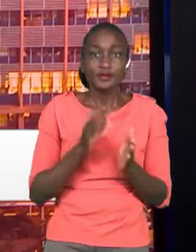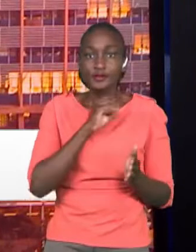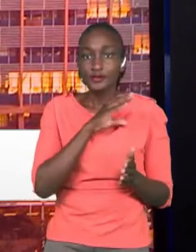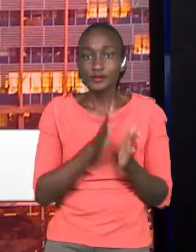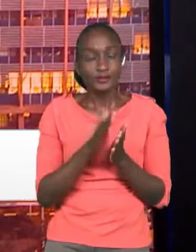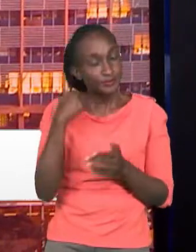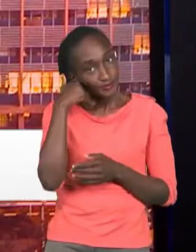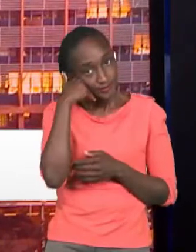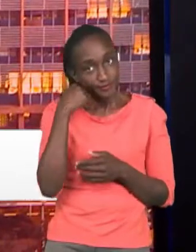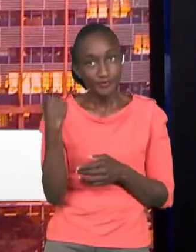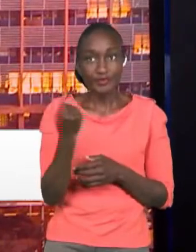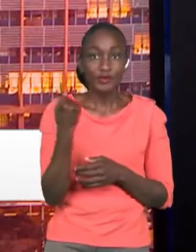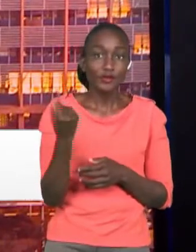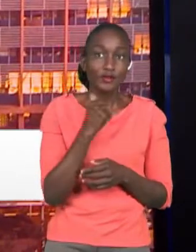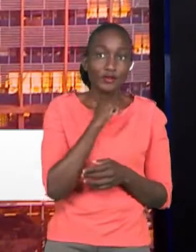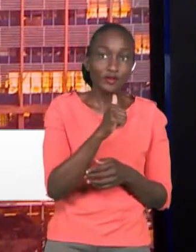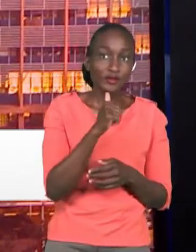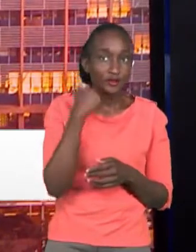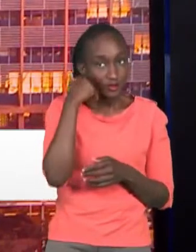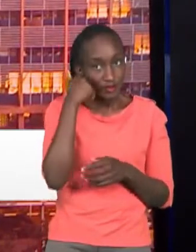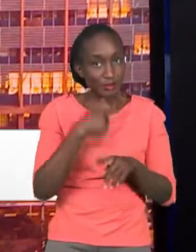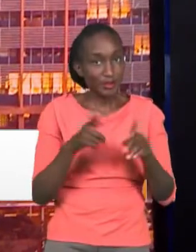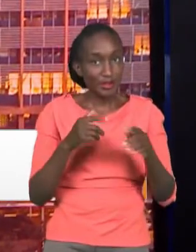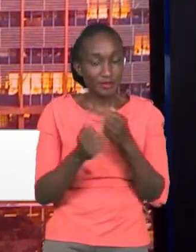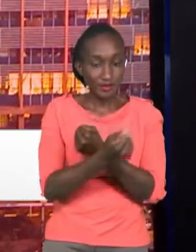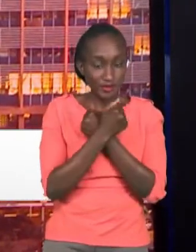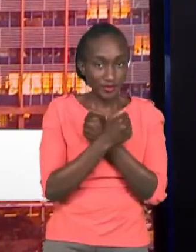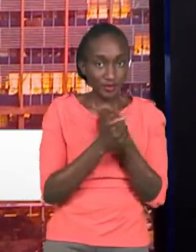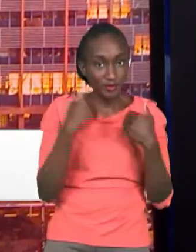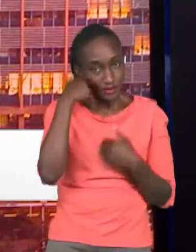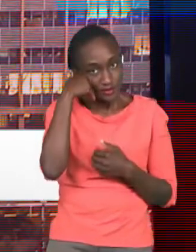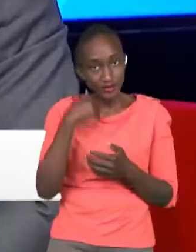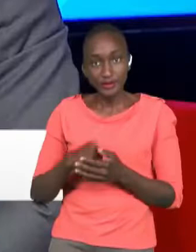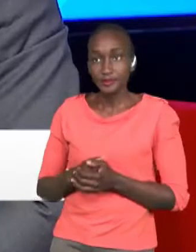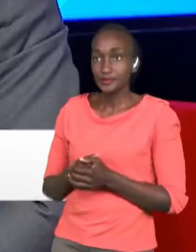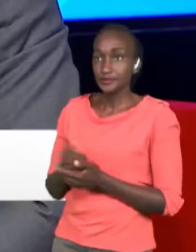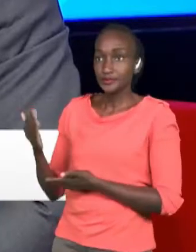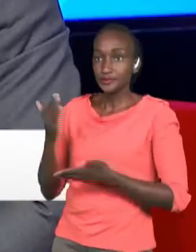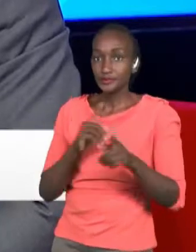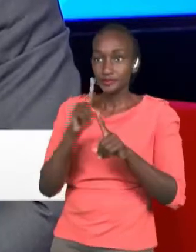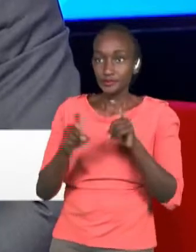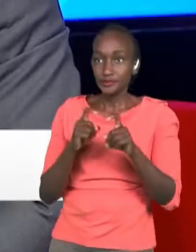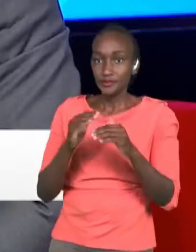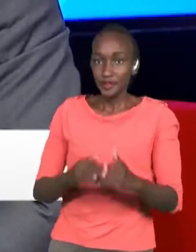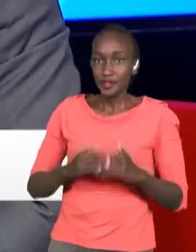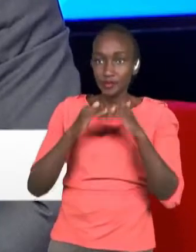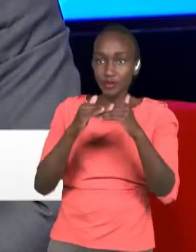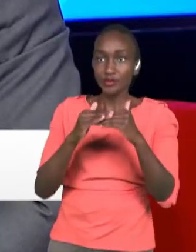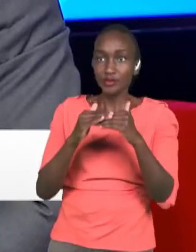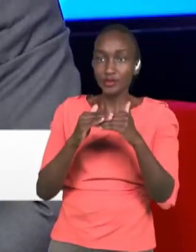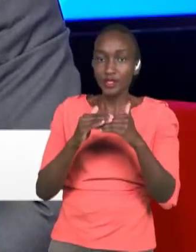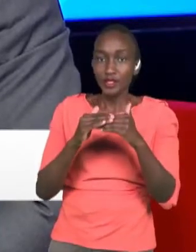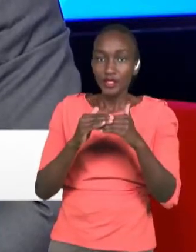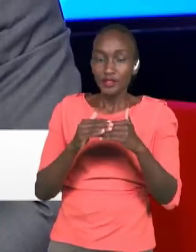diseases. All right, so it's only not a cure, it's also prevent the diseases. Exactly. So bringing me to the question, does it boost your immune system? Does it ensure